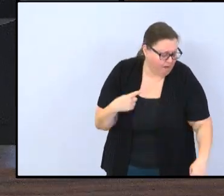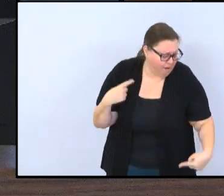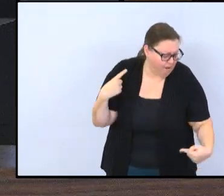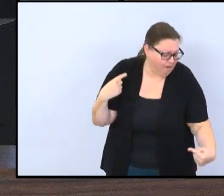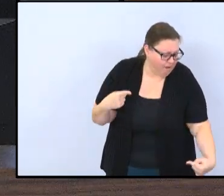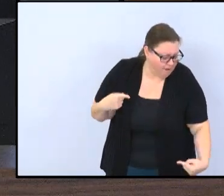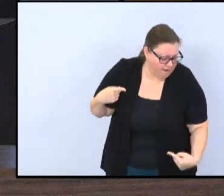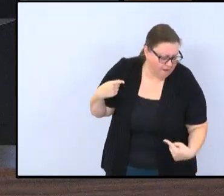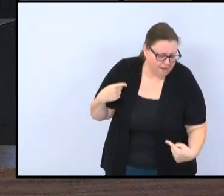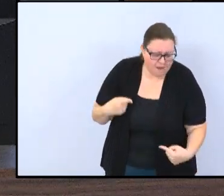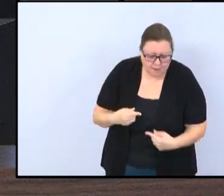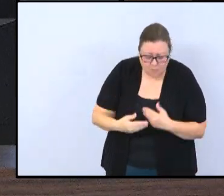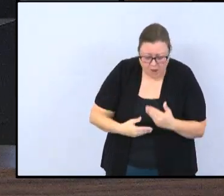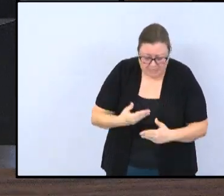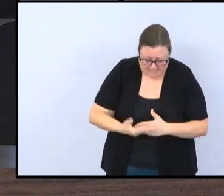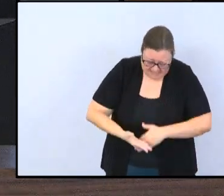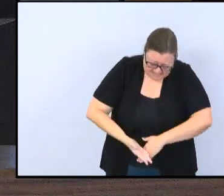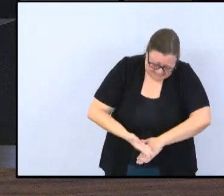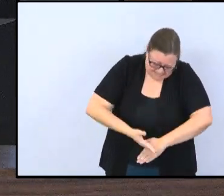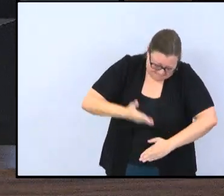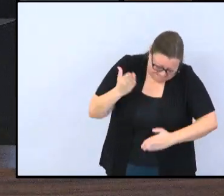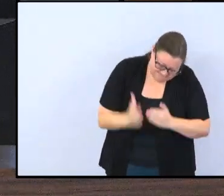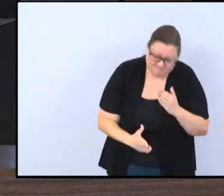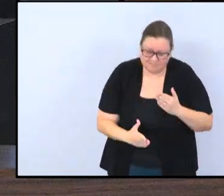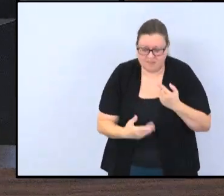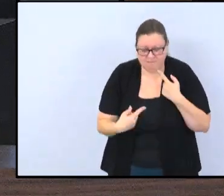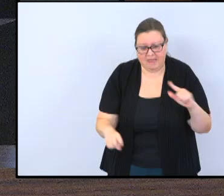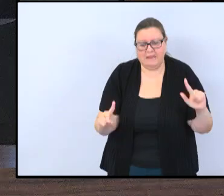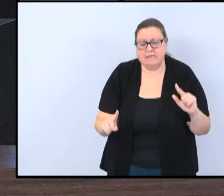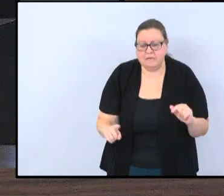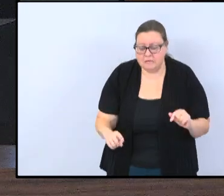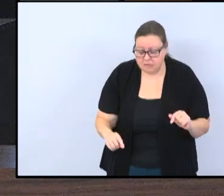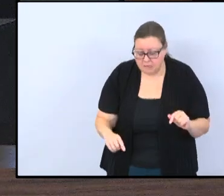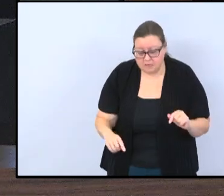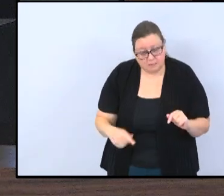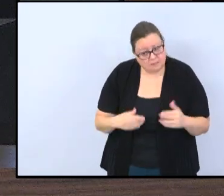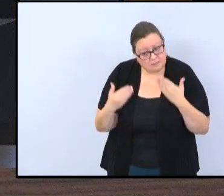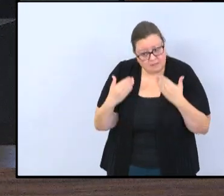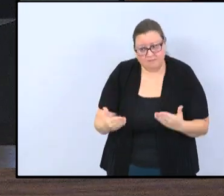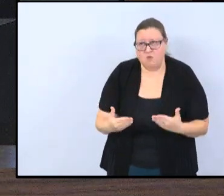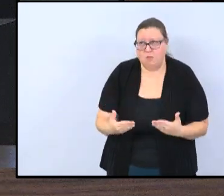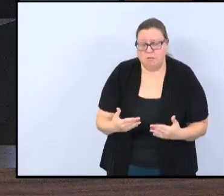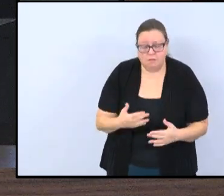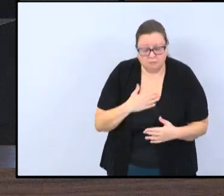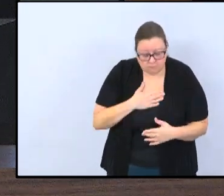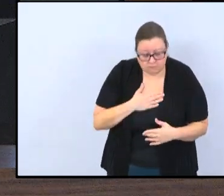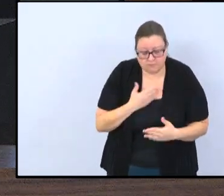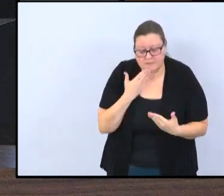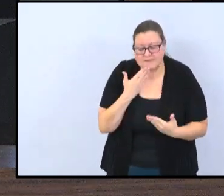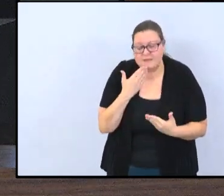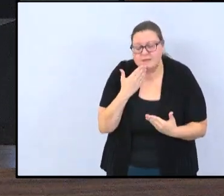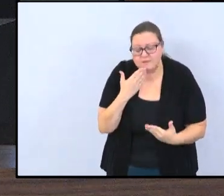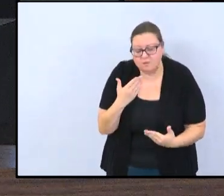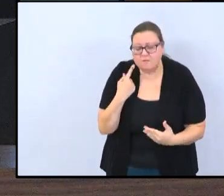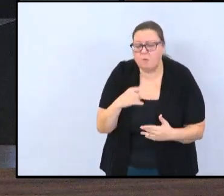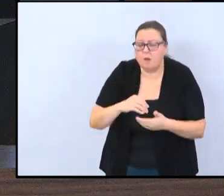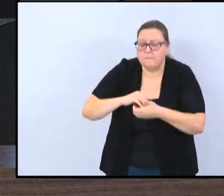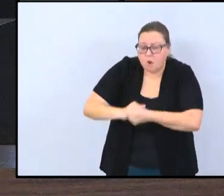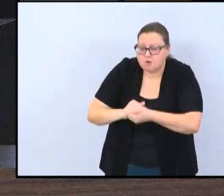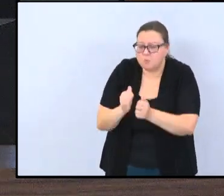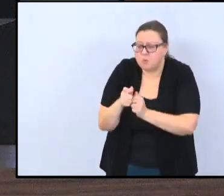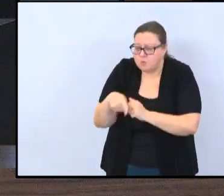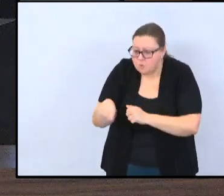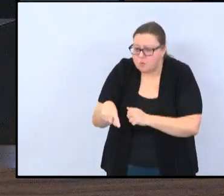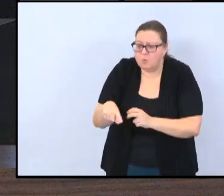process, and we're finally getting to the end stage of it. And I am so thankful just for the partnership. I'm so